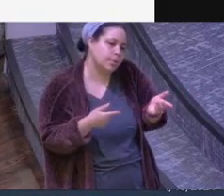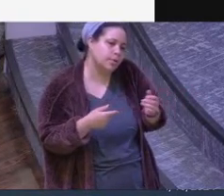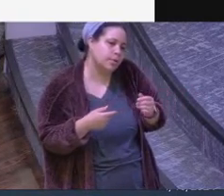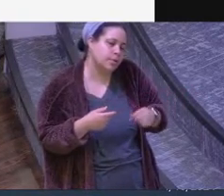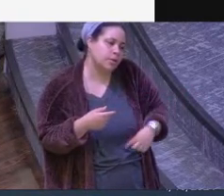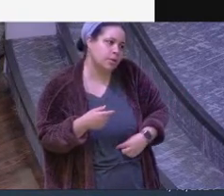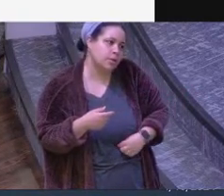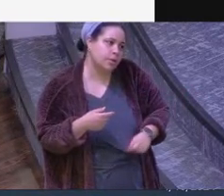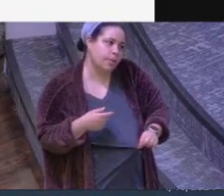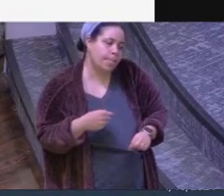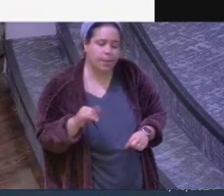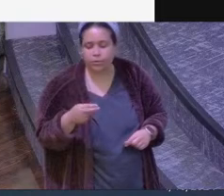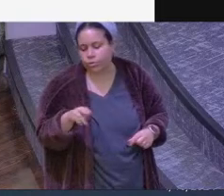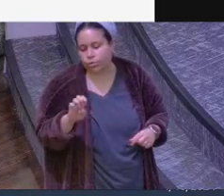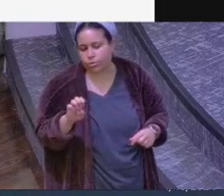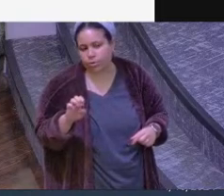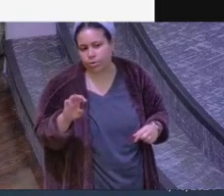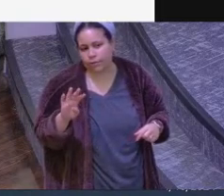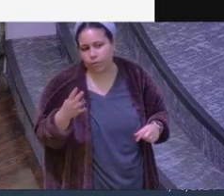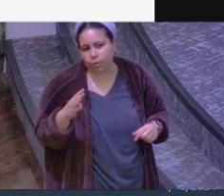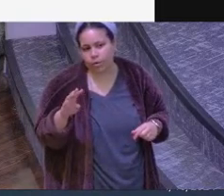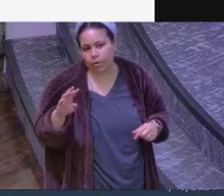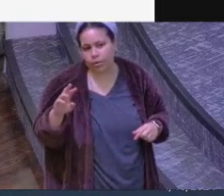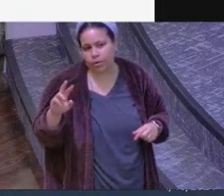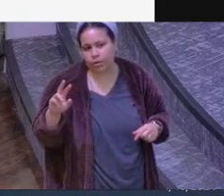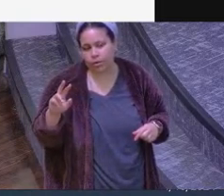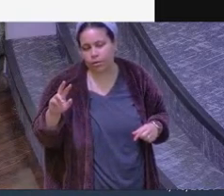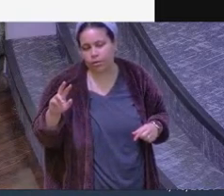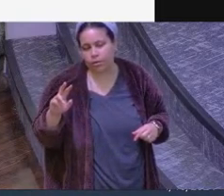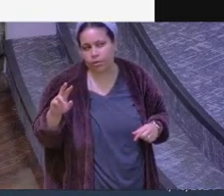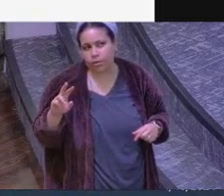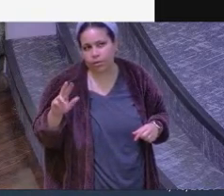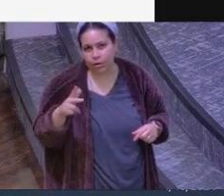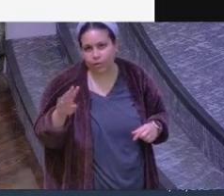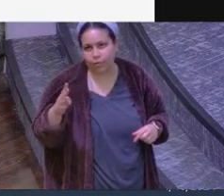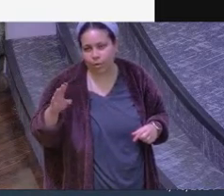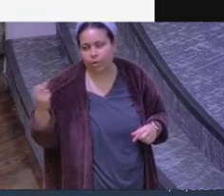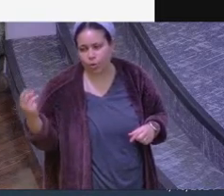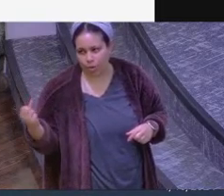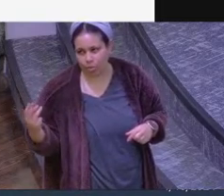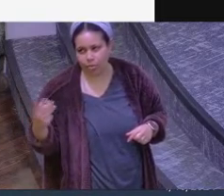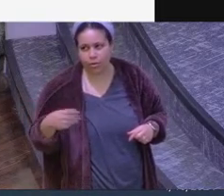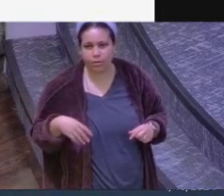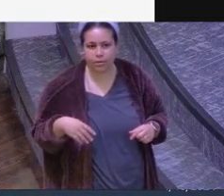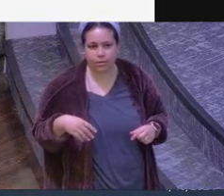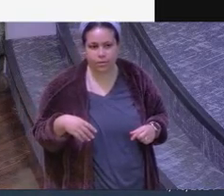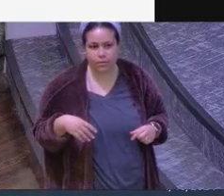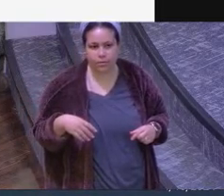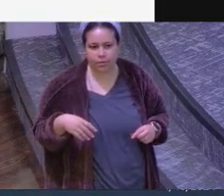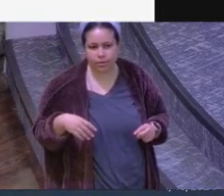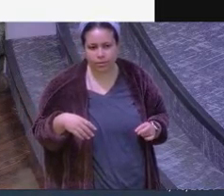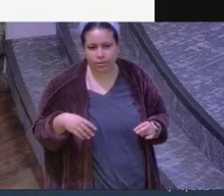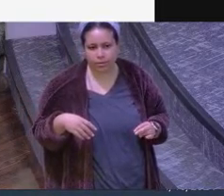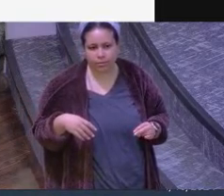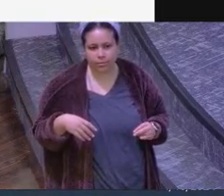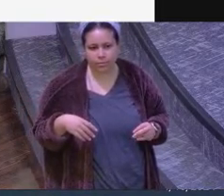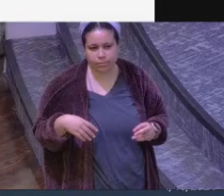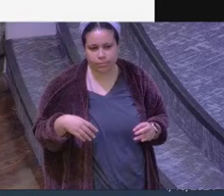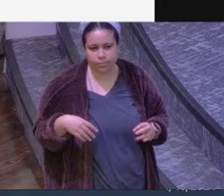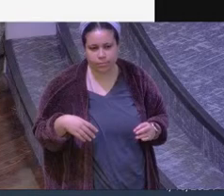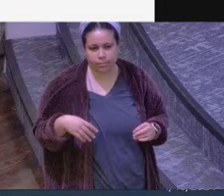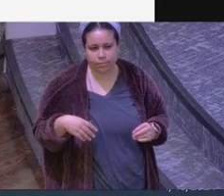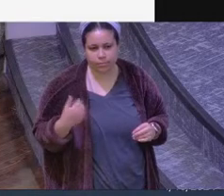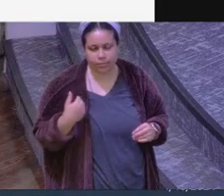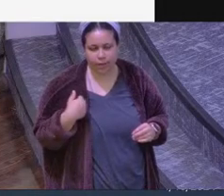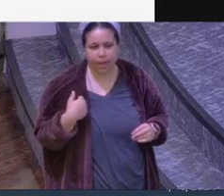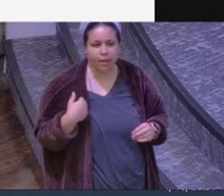update, June 3rd, 4th, and June 12th is kind of what we would like to. But we felt like if we gave y'all a couple months,